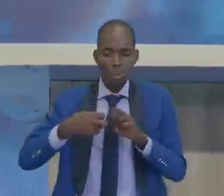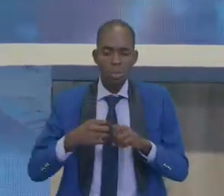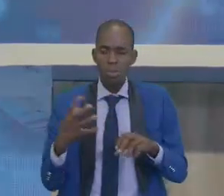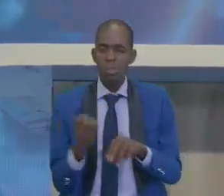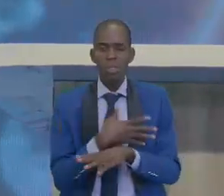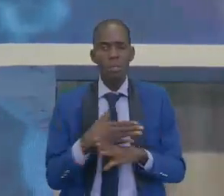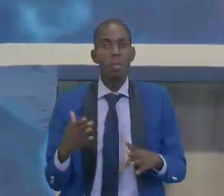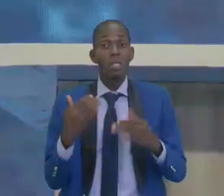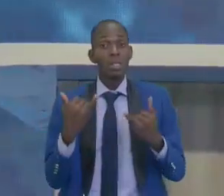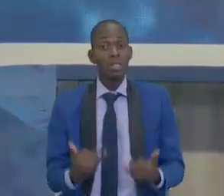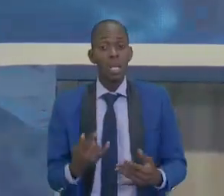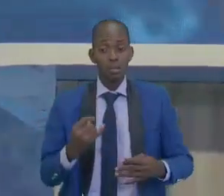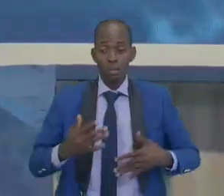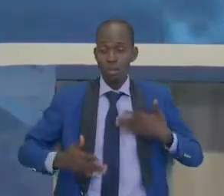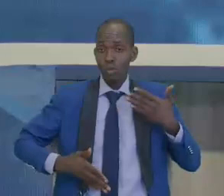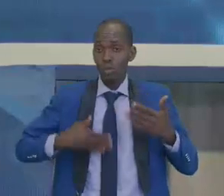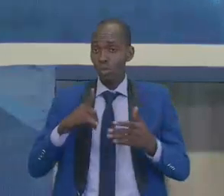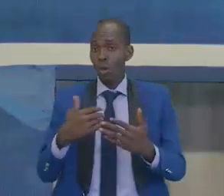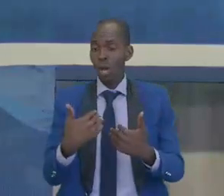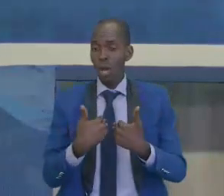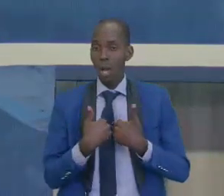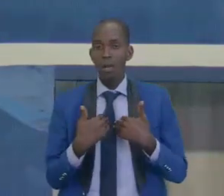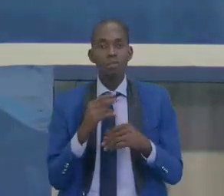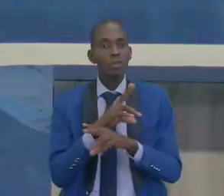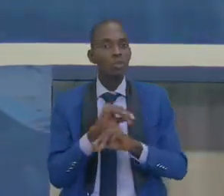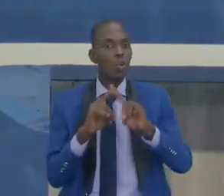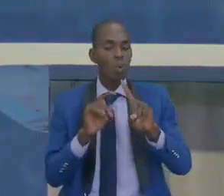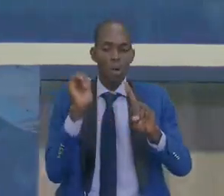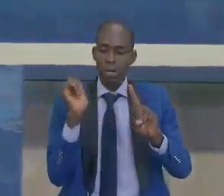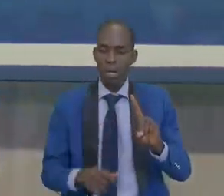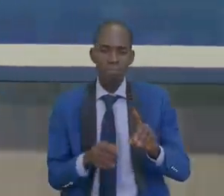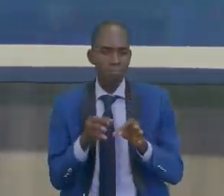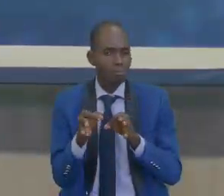The joy you have, nobody else can tell.